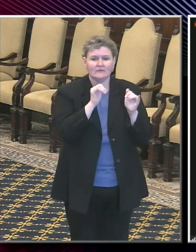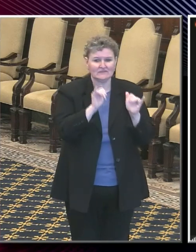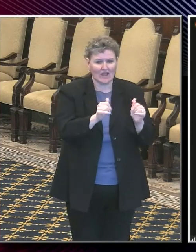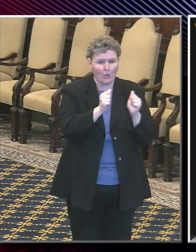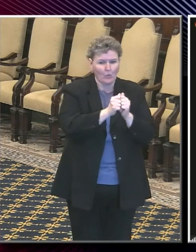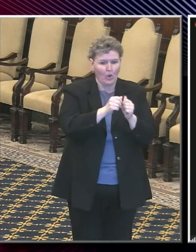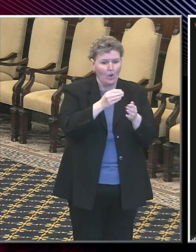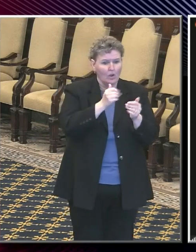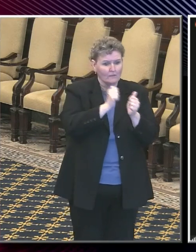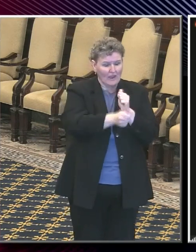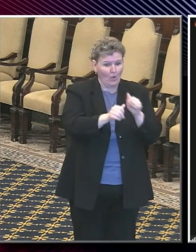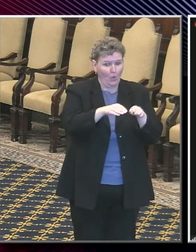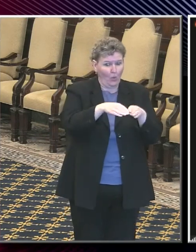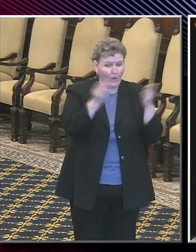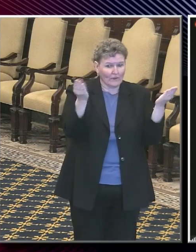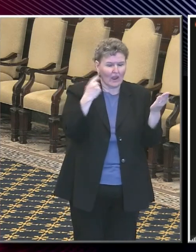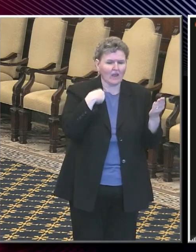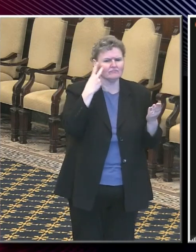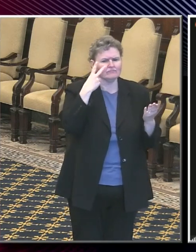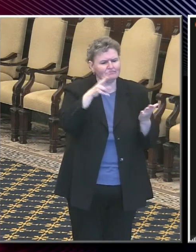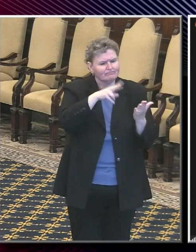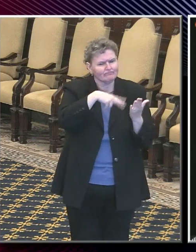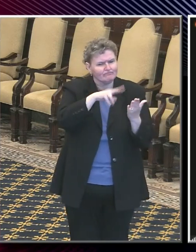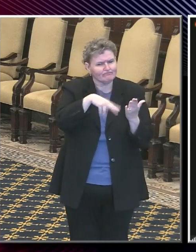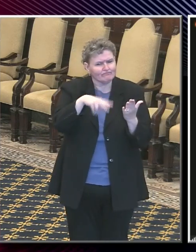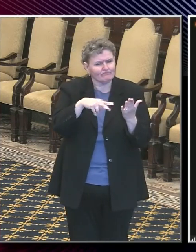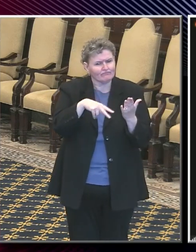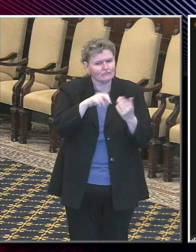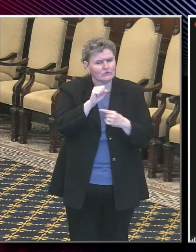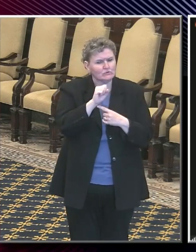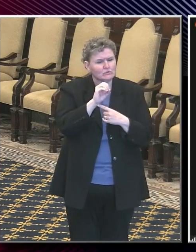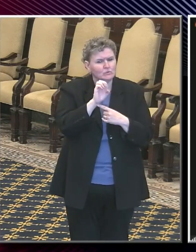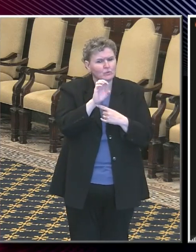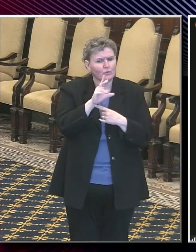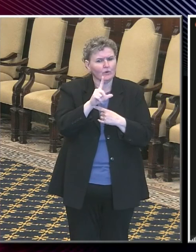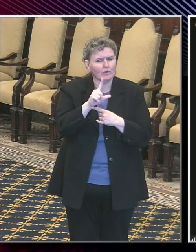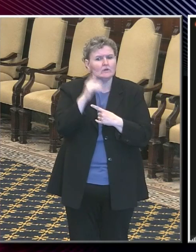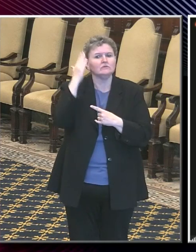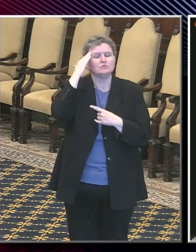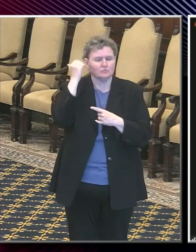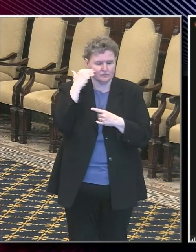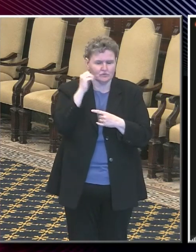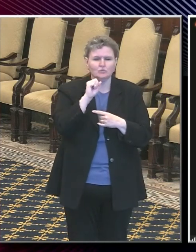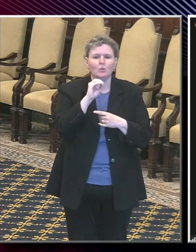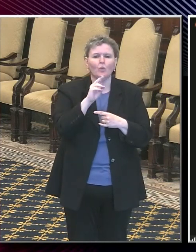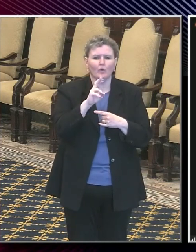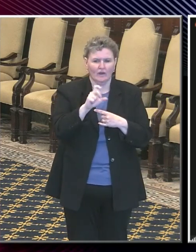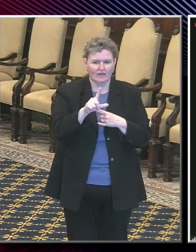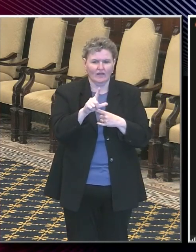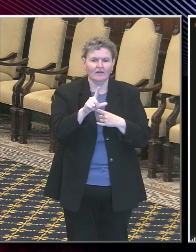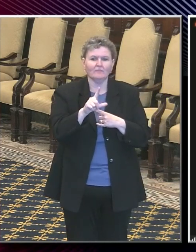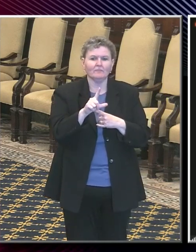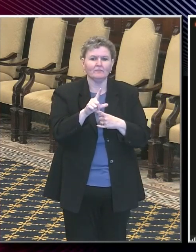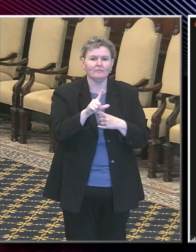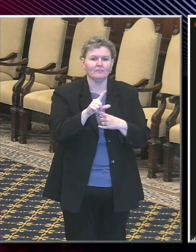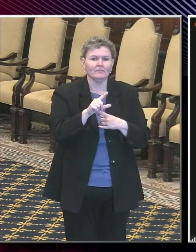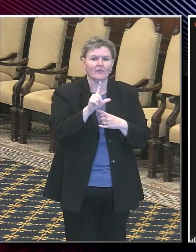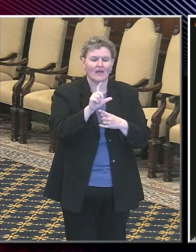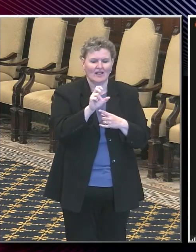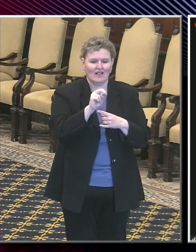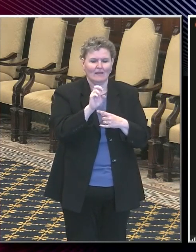have other things that indicate that if we start some activity and the virus starts to pick up speed, we can identify it quickly and act on